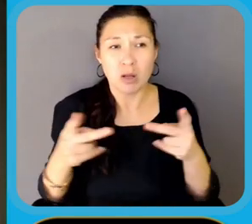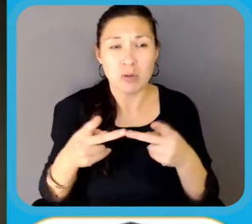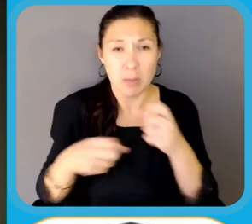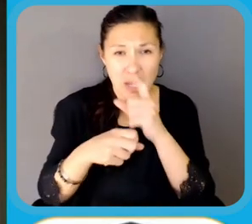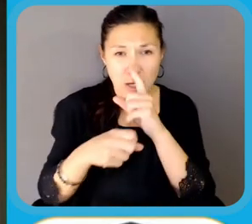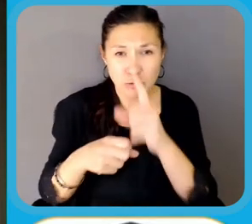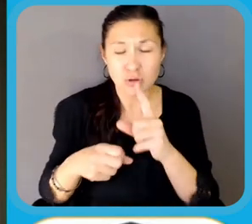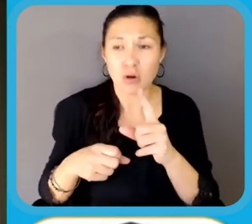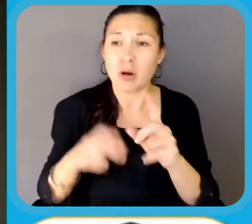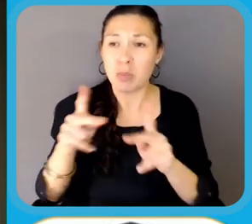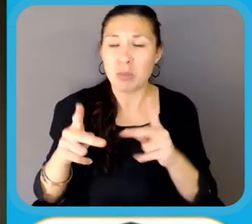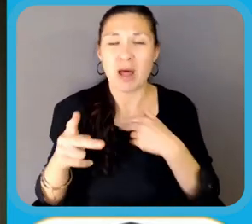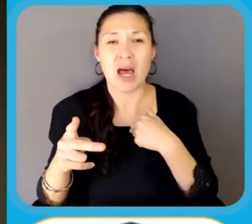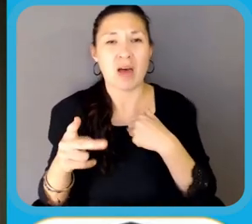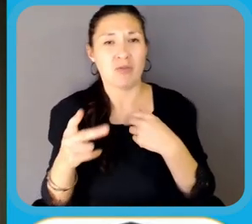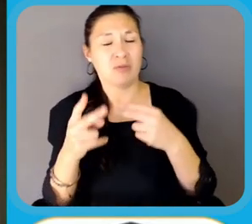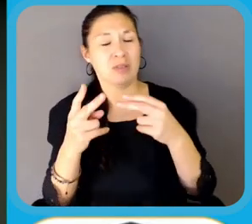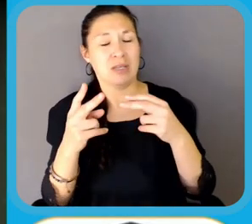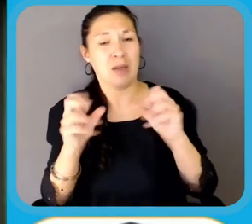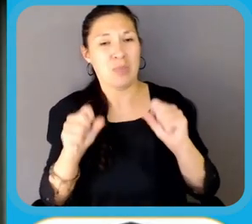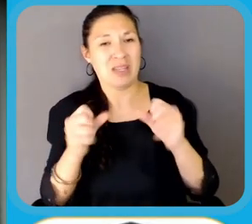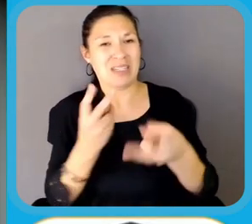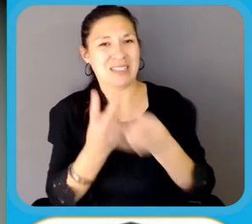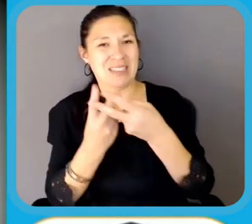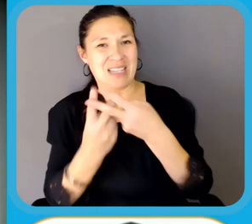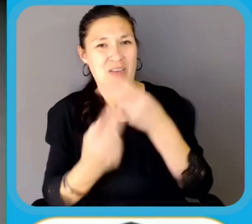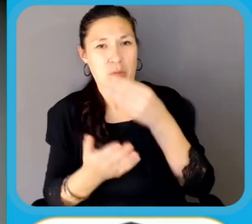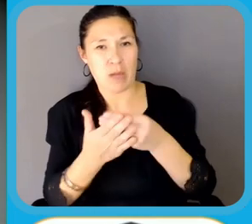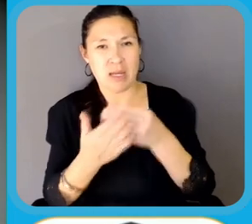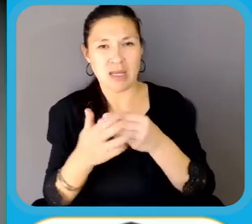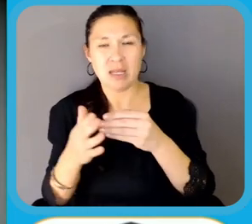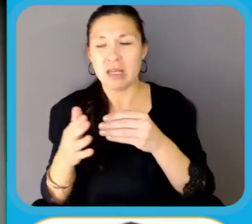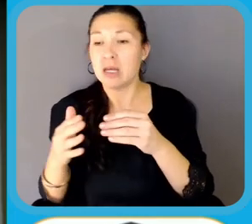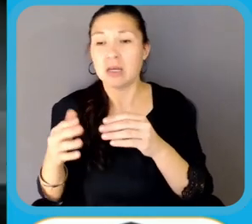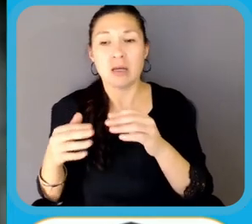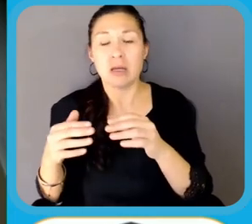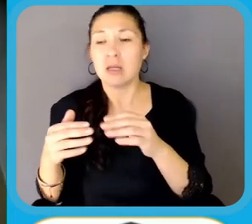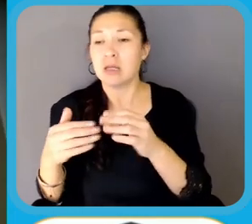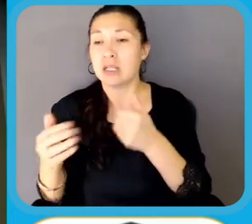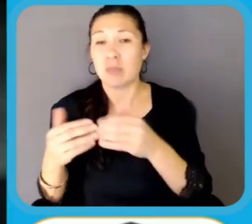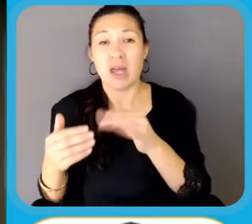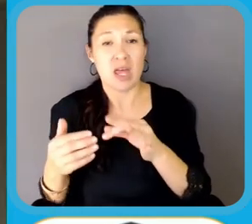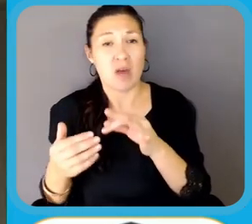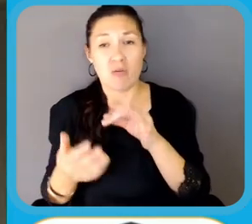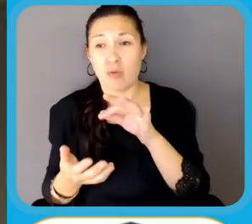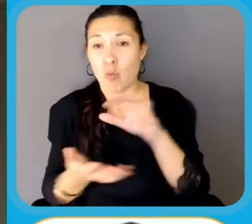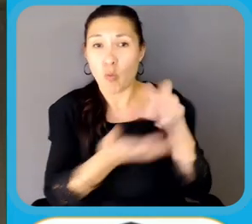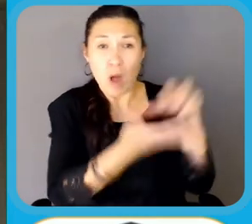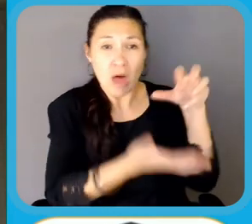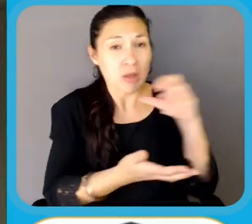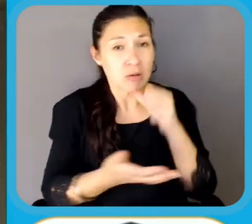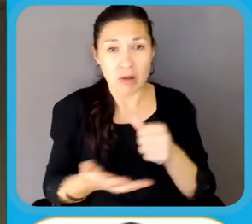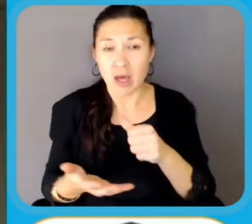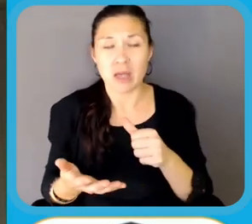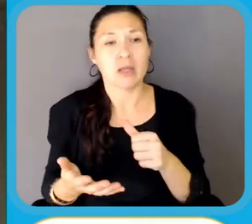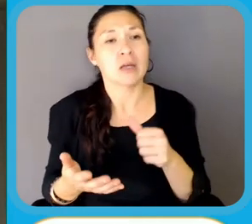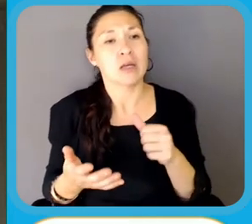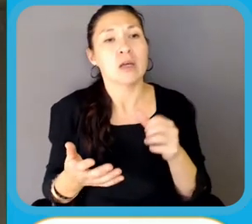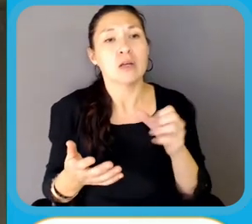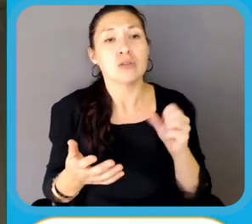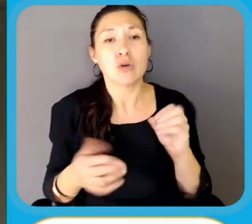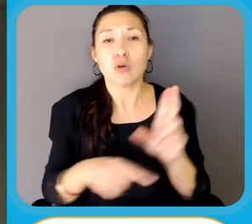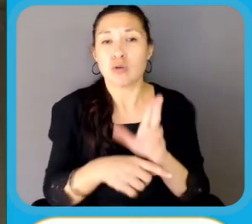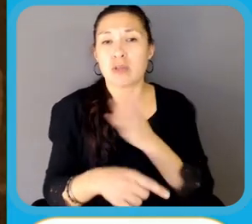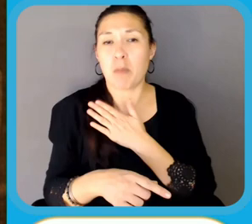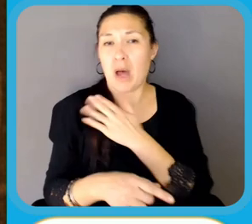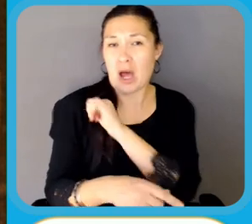cost savings as the wealthy and well-connected. That is why I've been fighting for fire survivors as they rebuild their lives, using my authority to protect